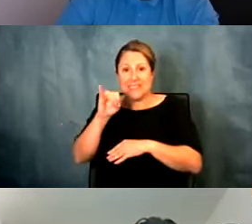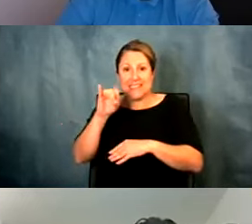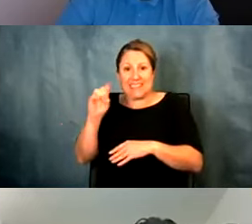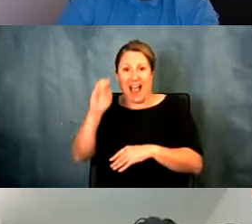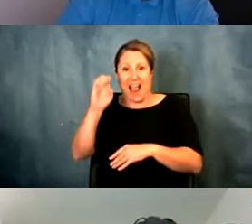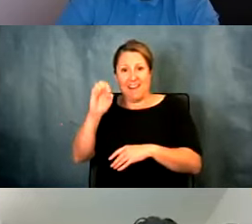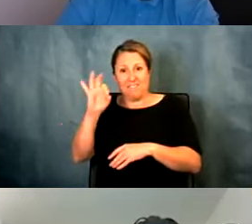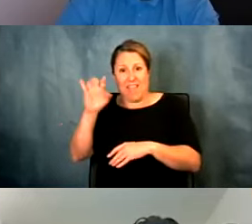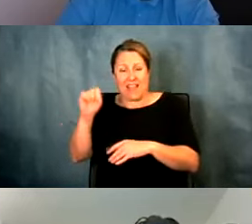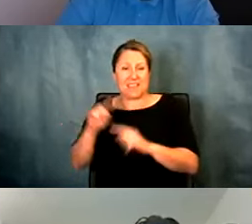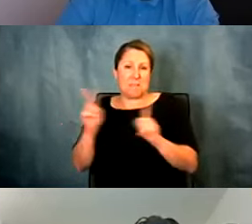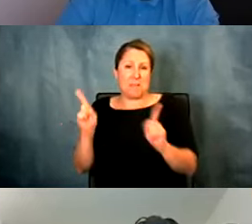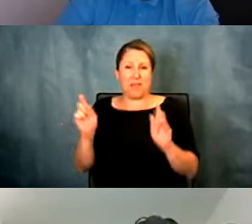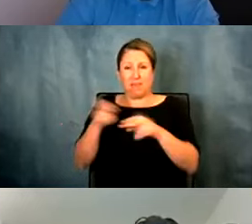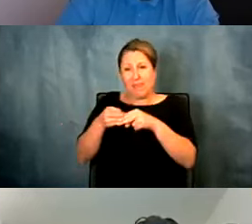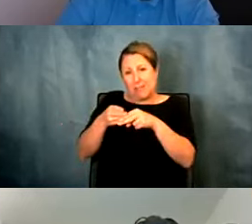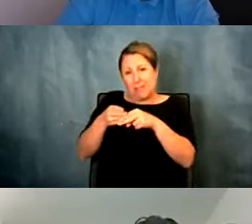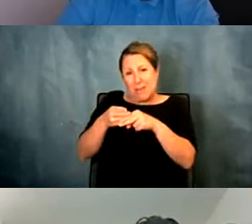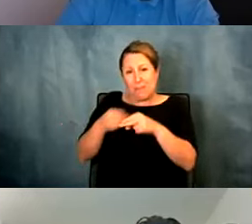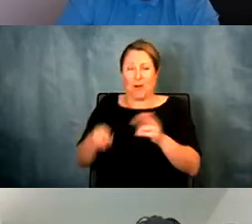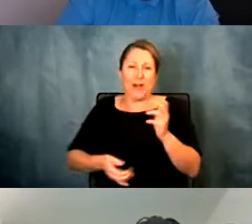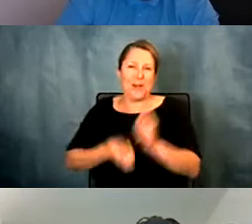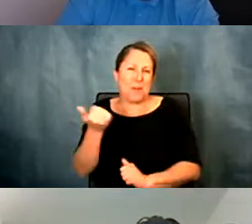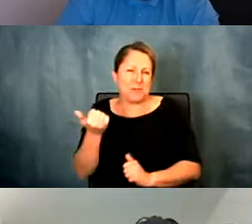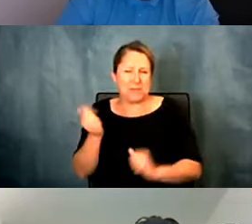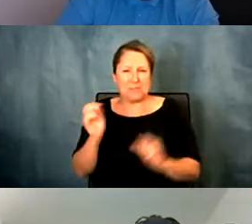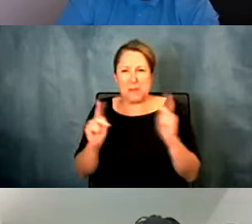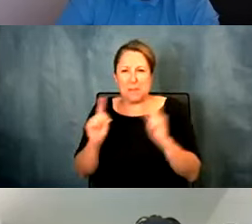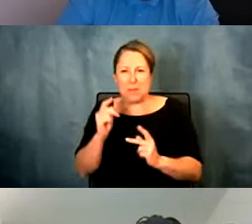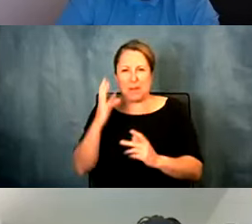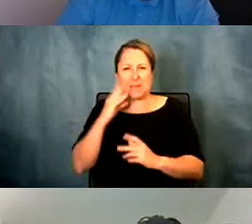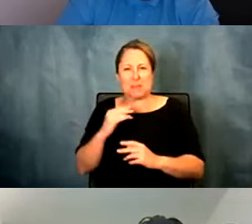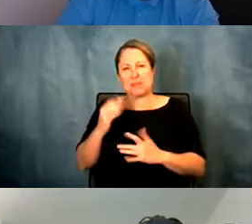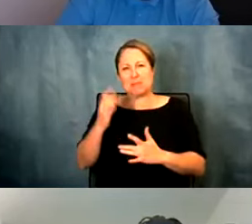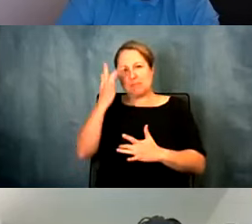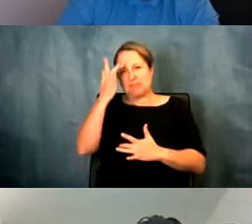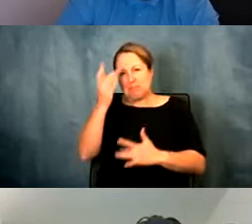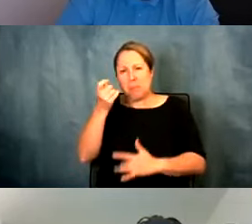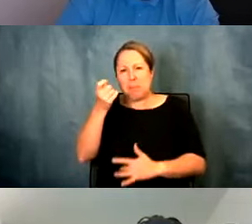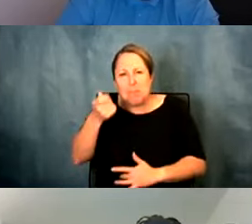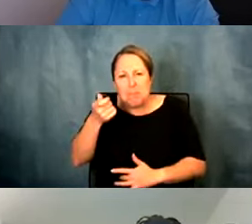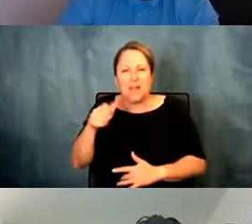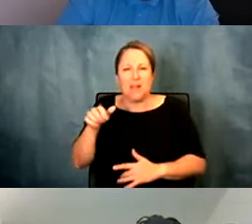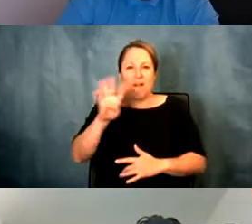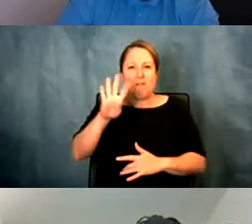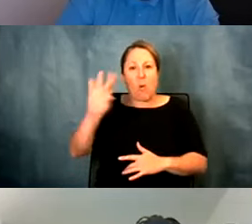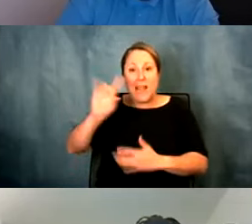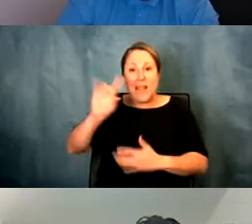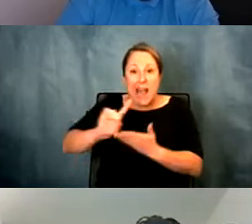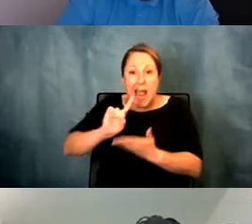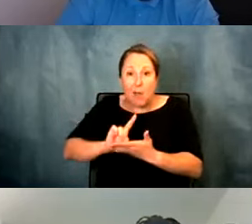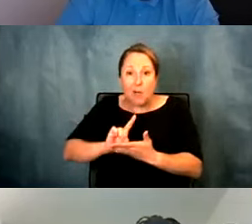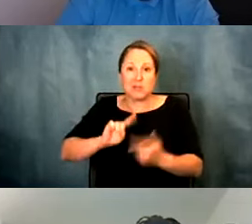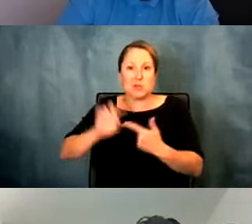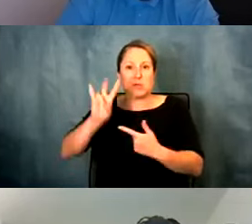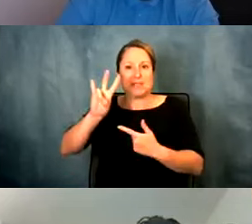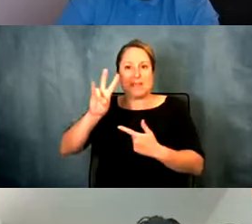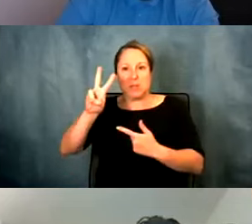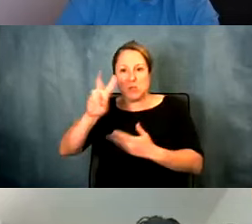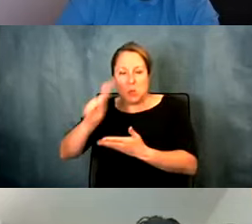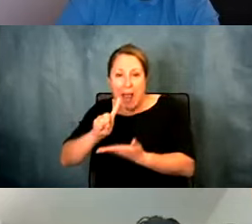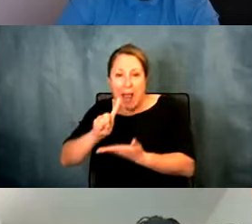effects are lasting between 48, 72 hours, but the health impact from COVID-19 infection can last for months, even if you're